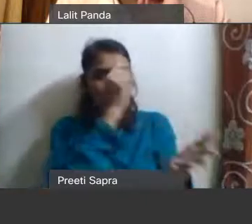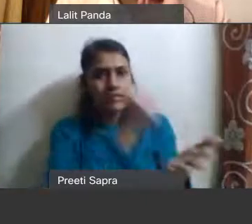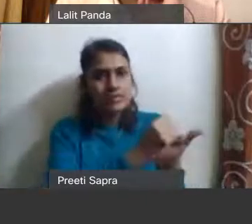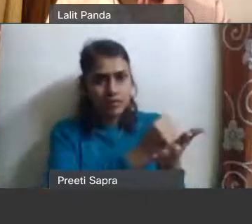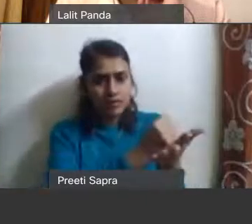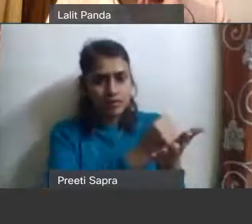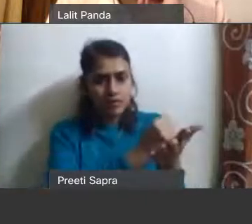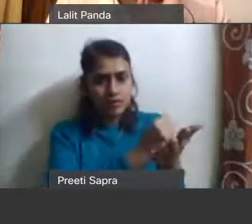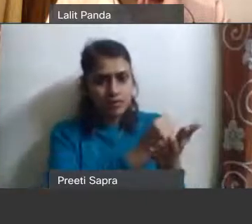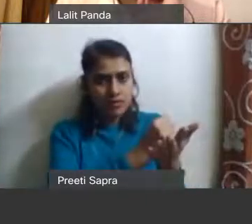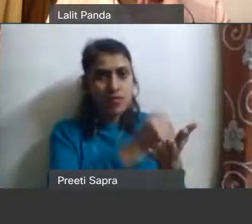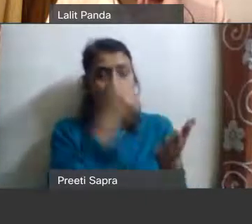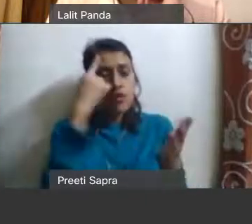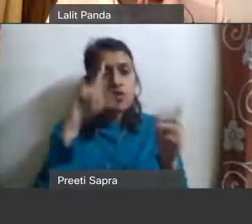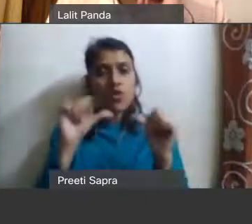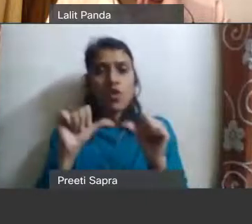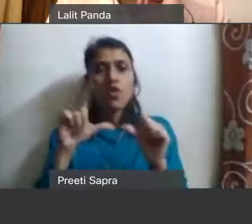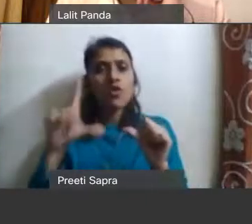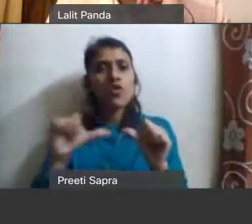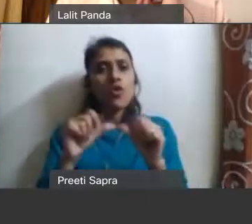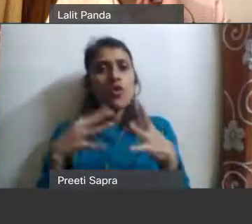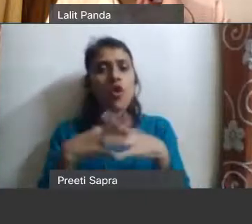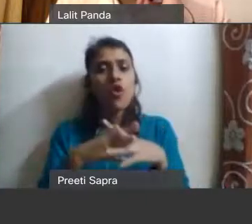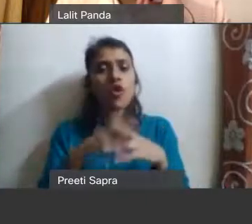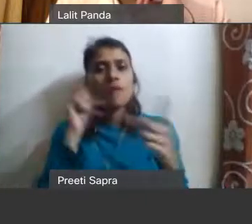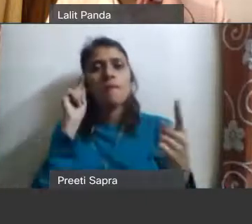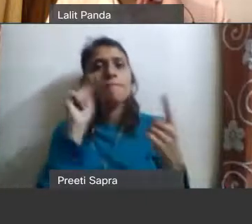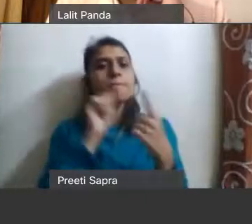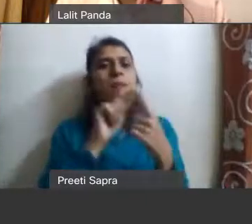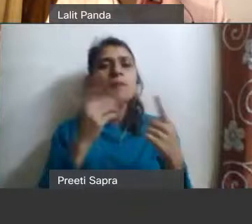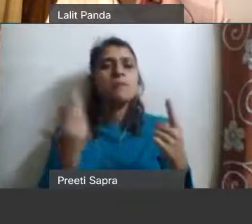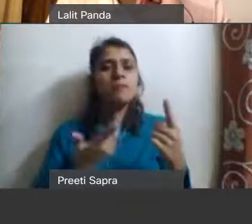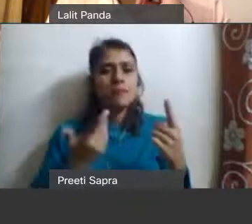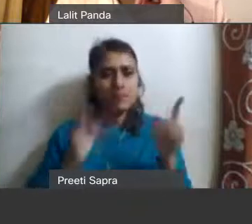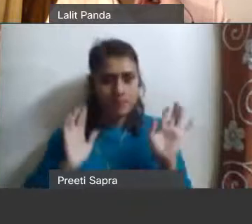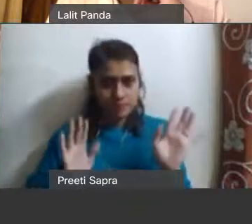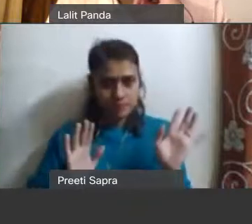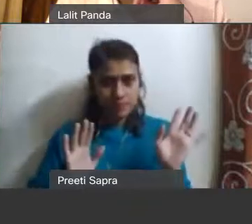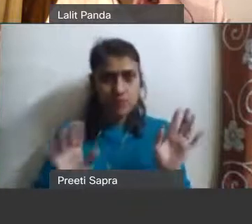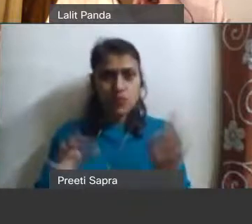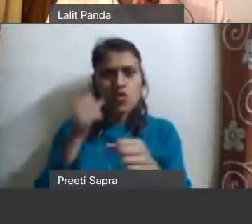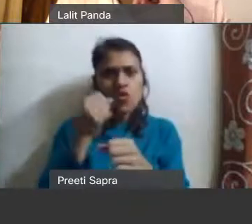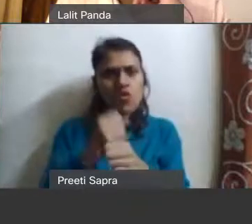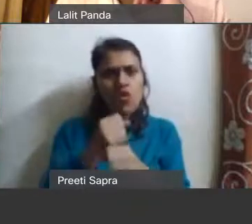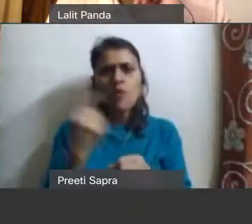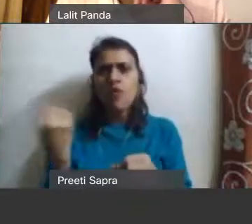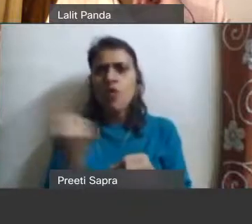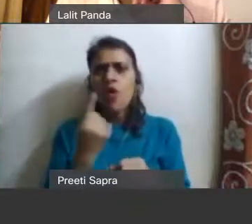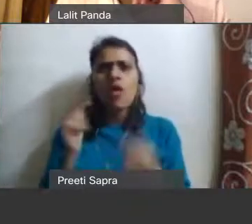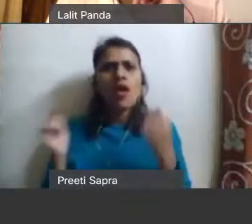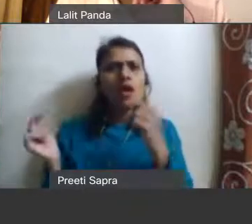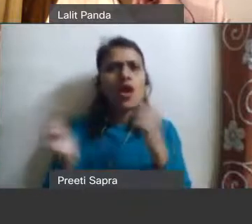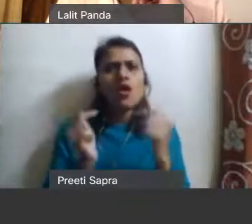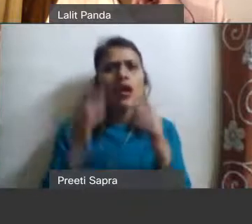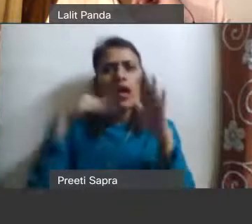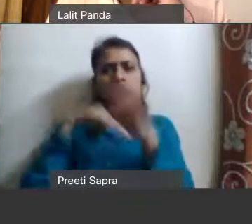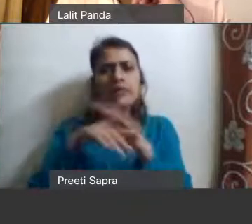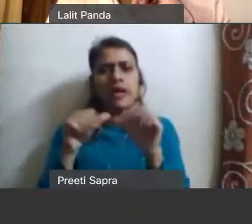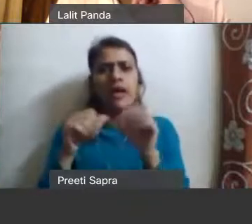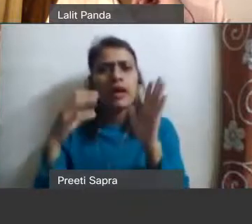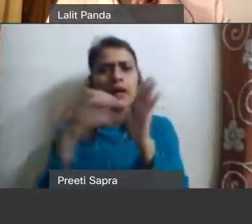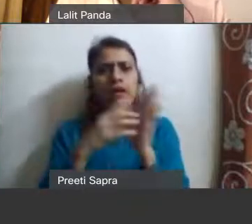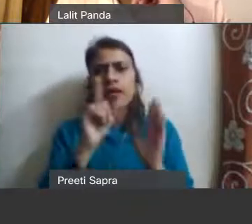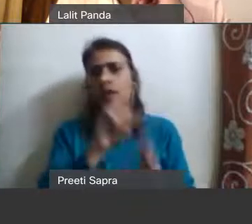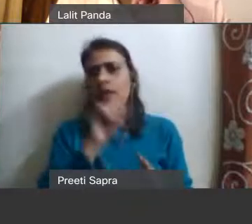of the law. So, for instance, a counterfactual would be that the government would just argue that under Article 11, we do have the power